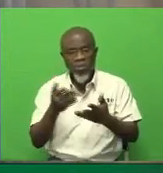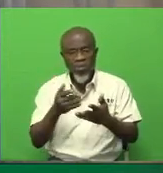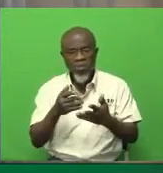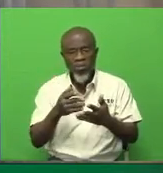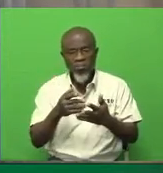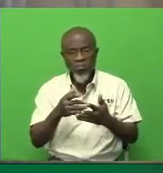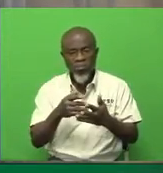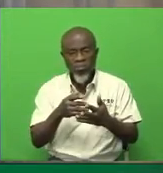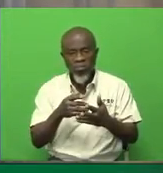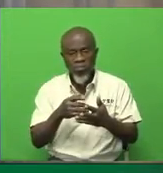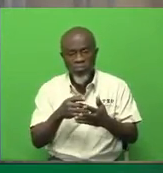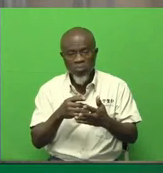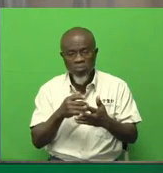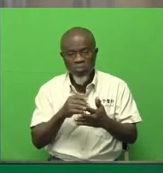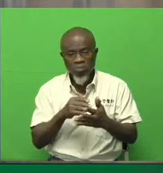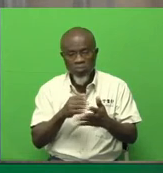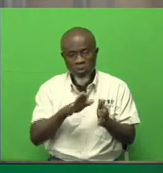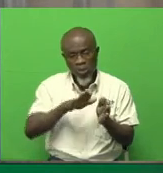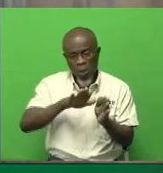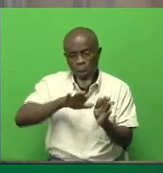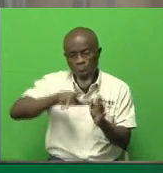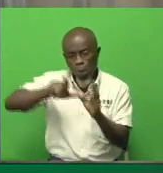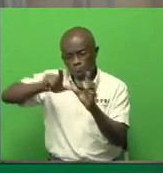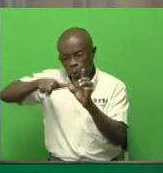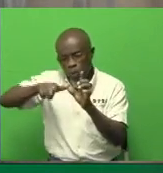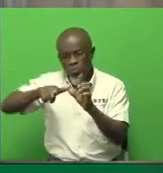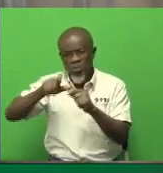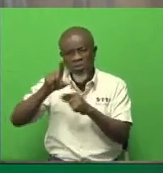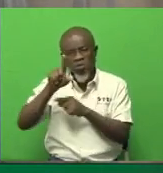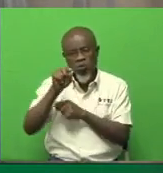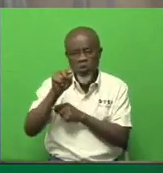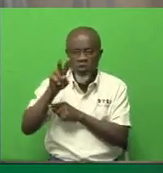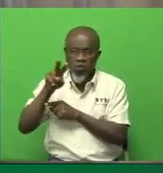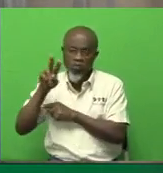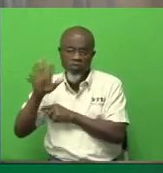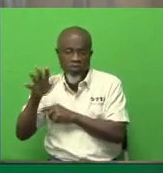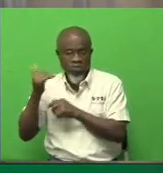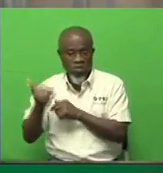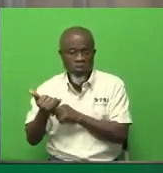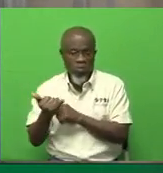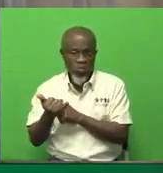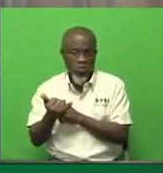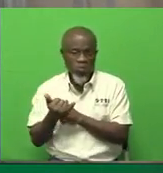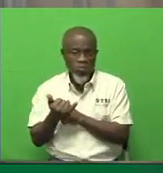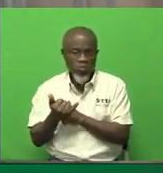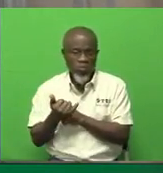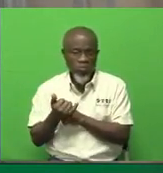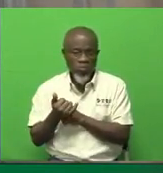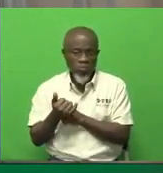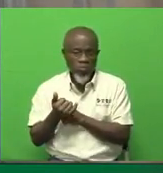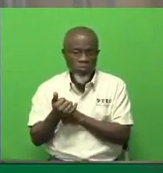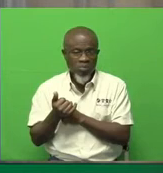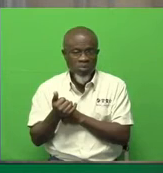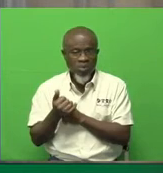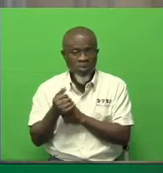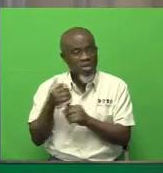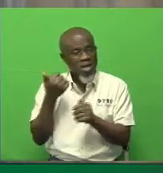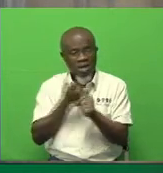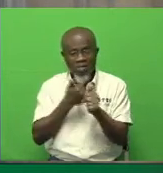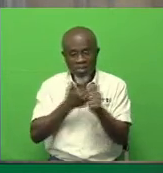2025 now there's a latest buzzword everything is digital digitalization digital